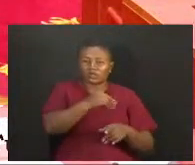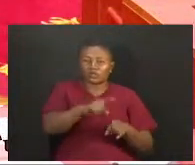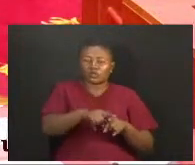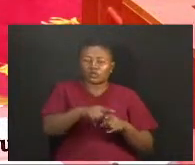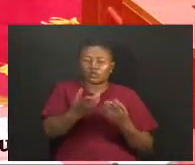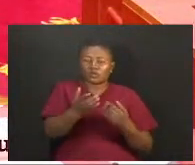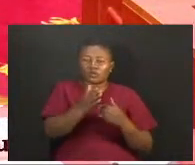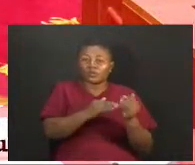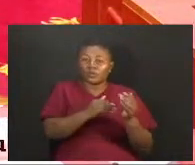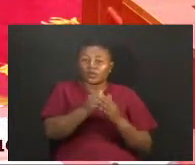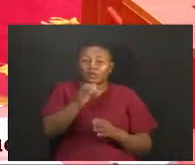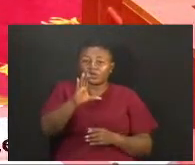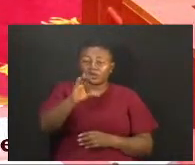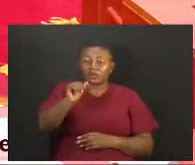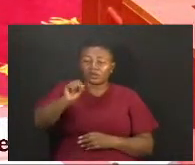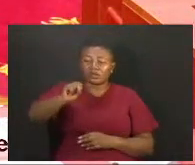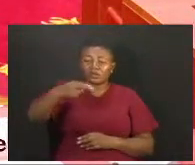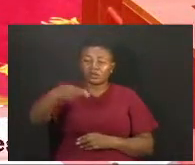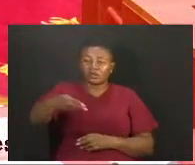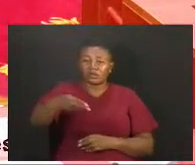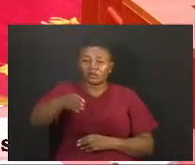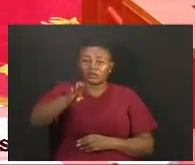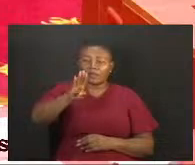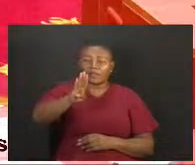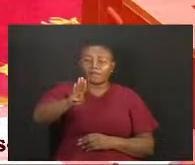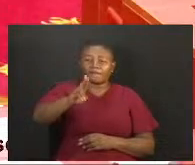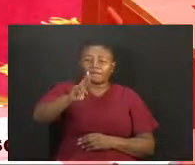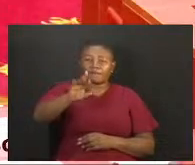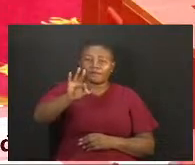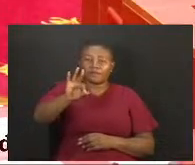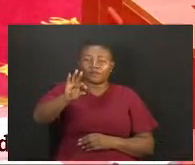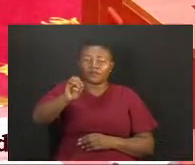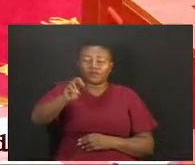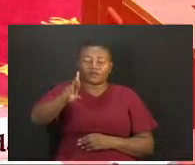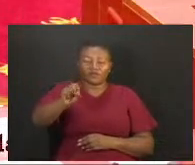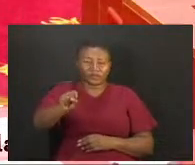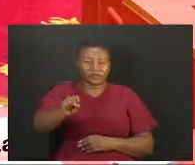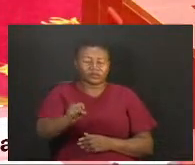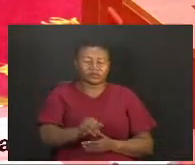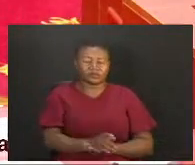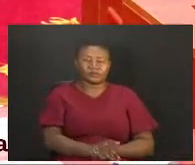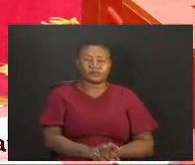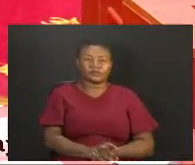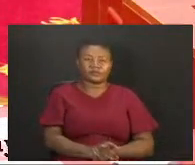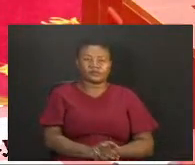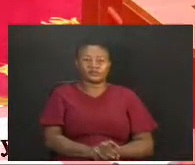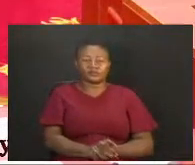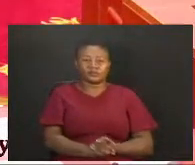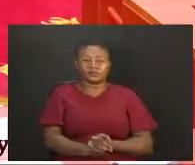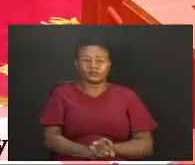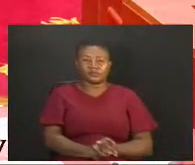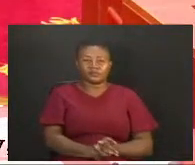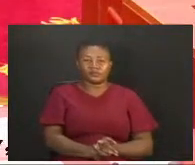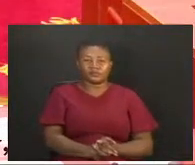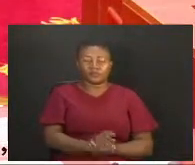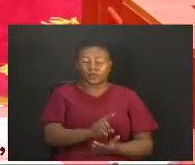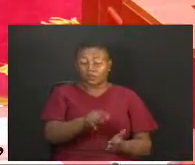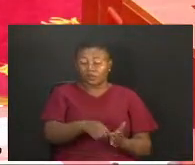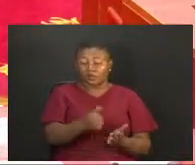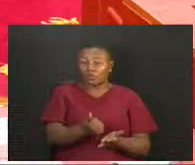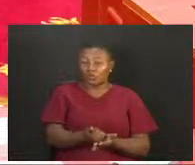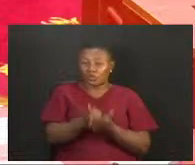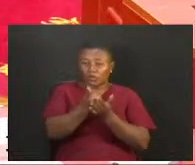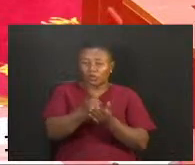to support effective implementation of the liability management strategy. Mr. Speaker, this will help smoothen